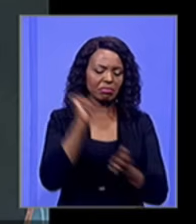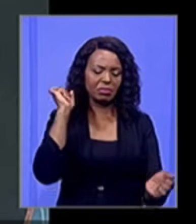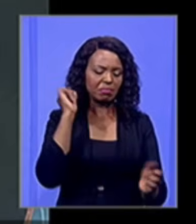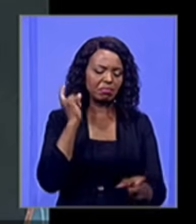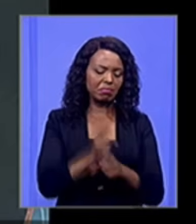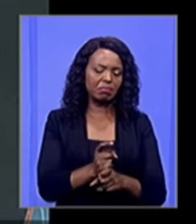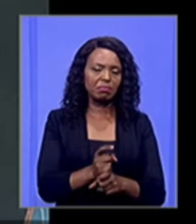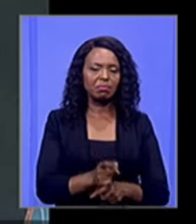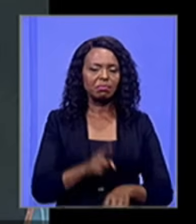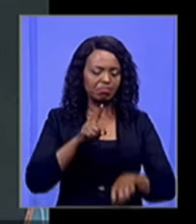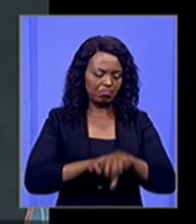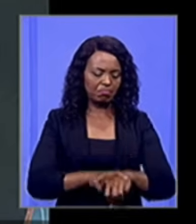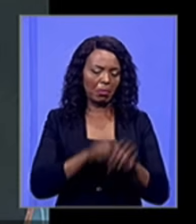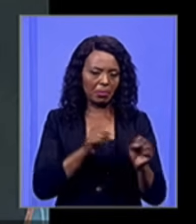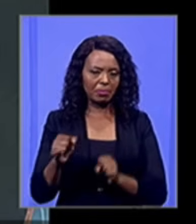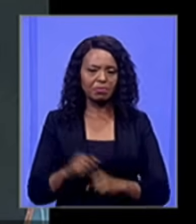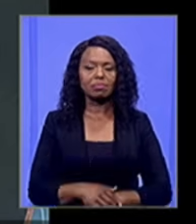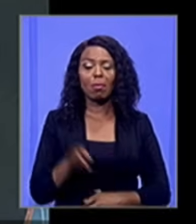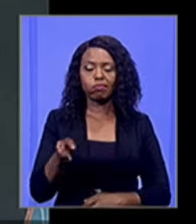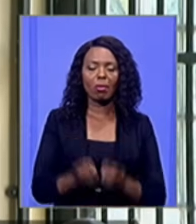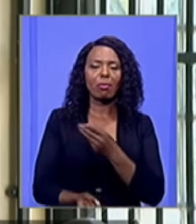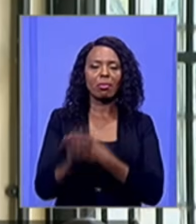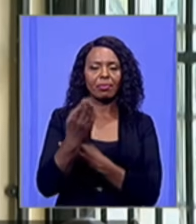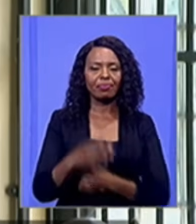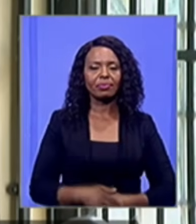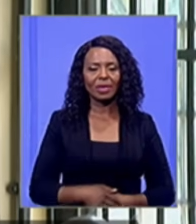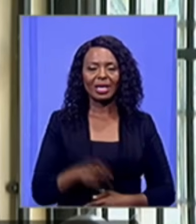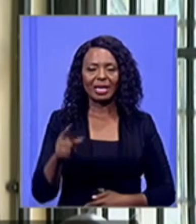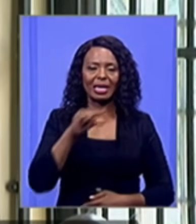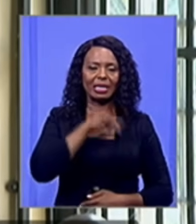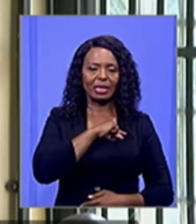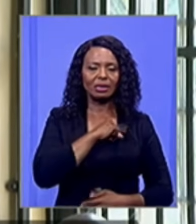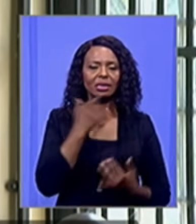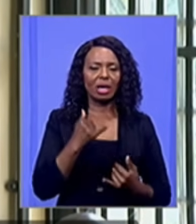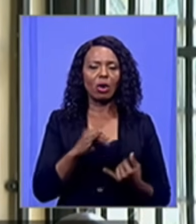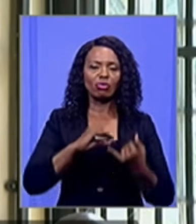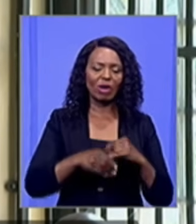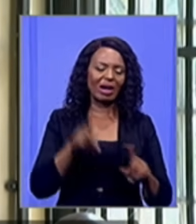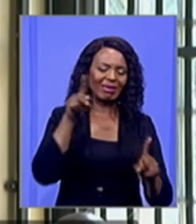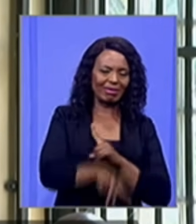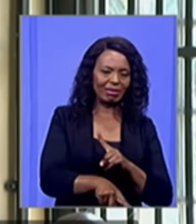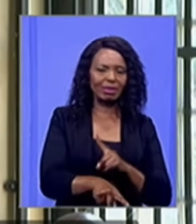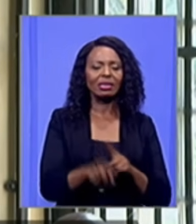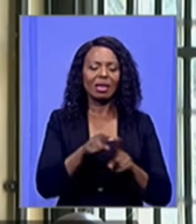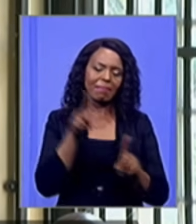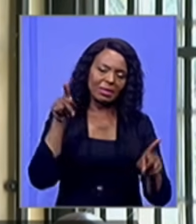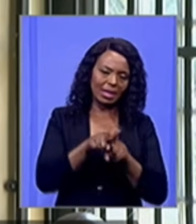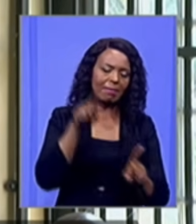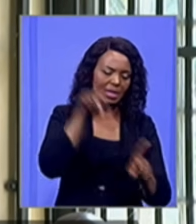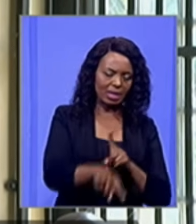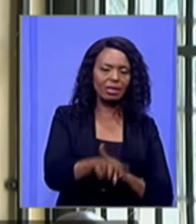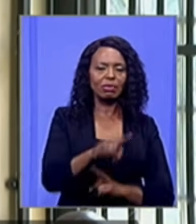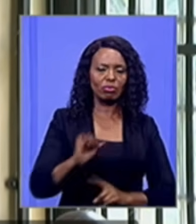la Mmasetrata wa Babethini Mpumalanga. O tobane le qoso ya polao le teko ya polao. O hlaeletse kgotla a